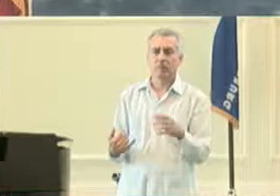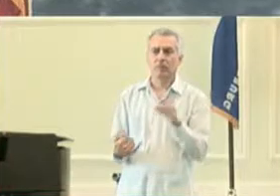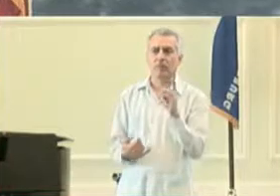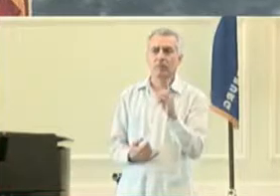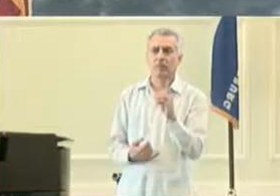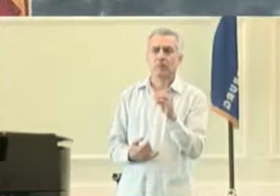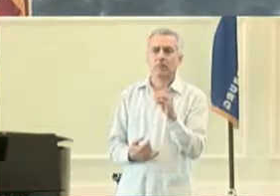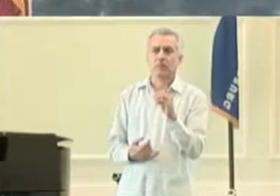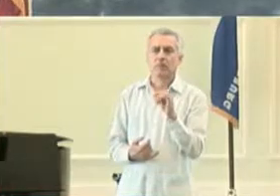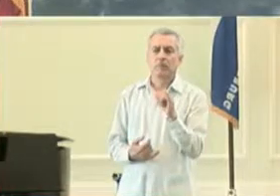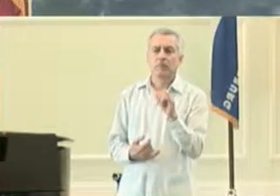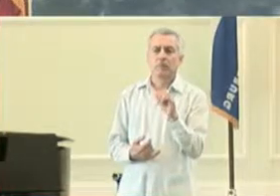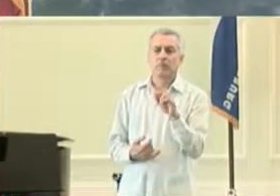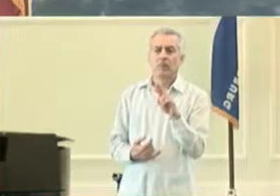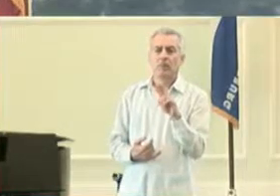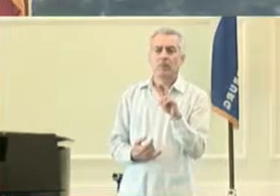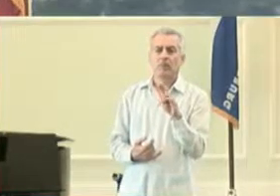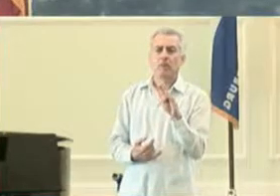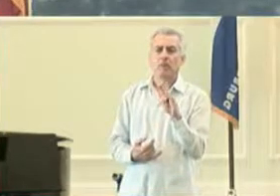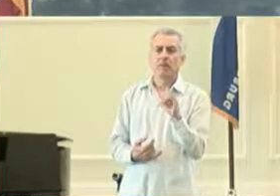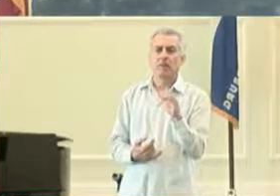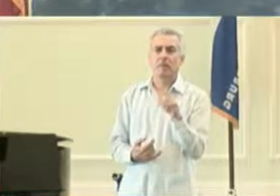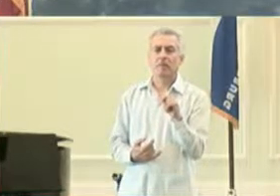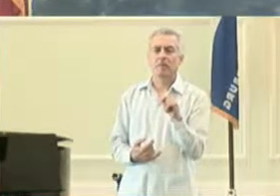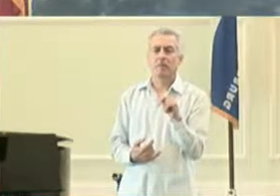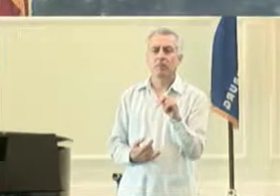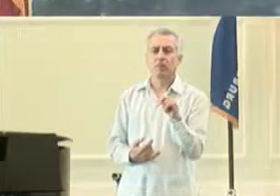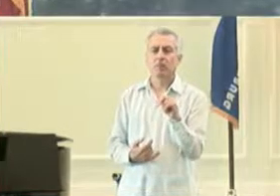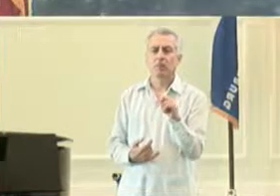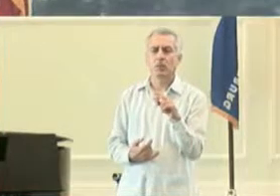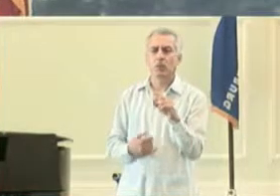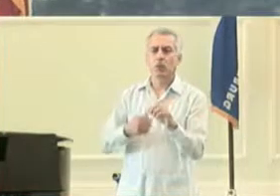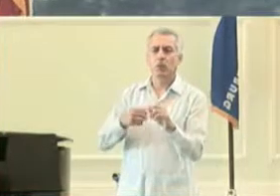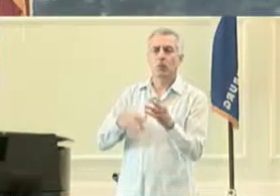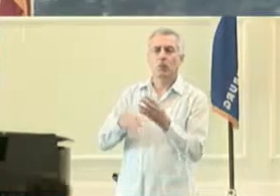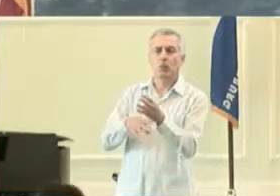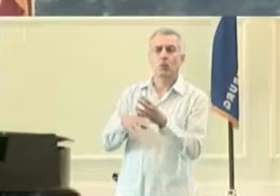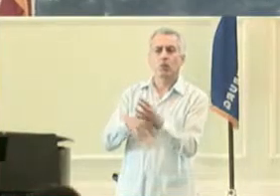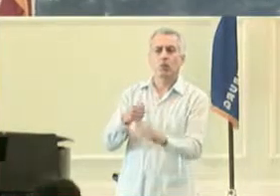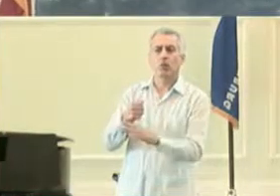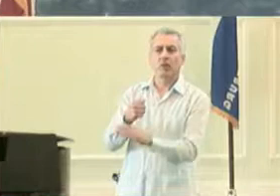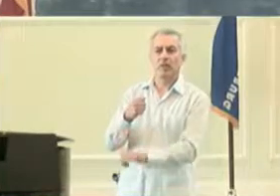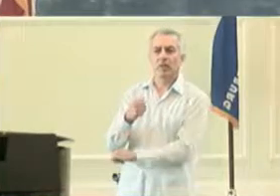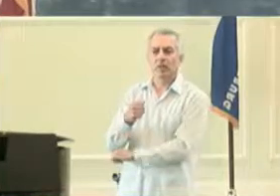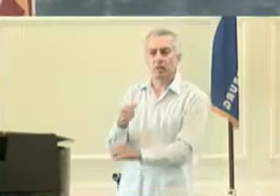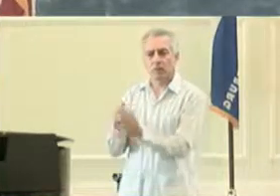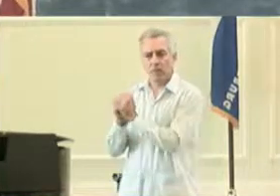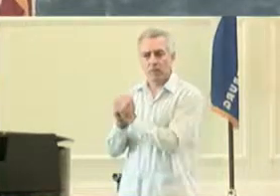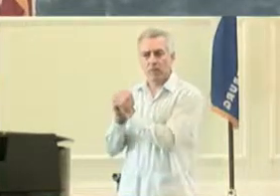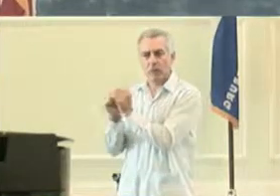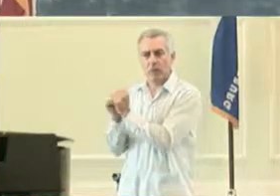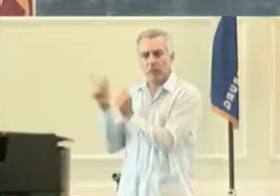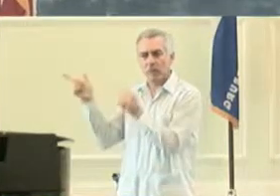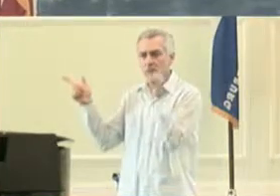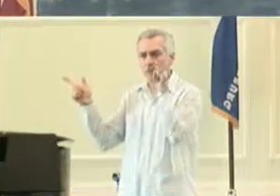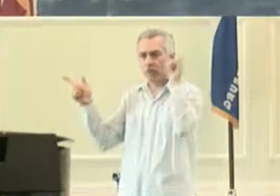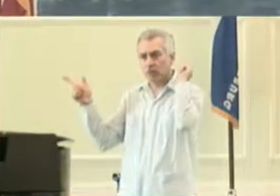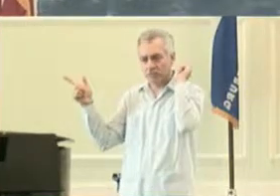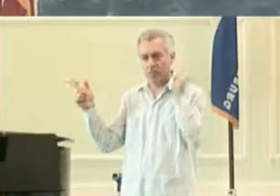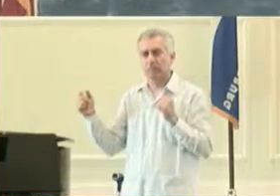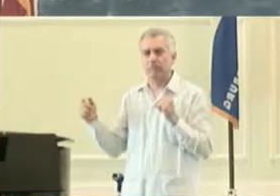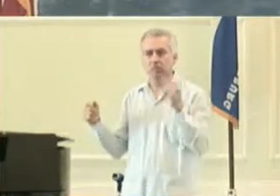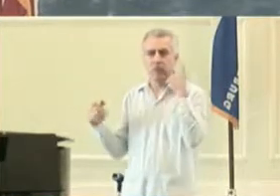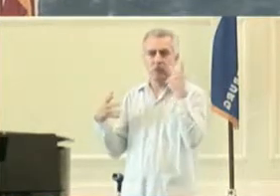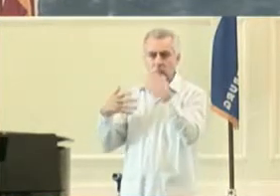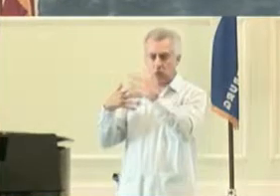him yesterday. And so let's continue to pray for him and for all the people that you saw on the list